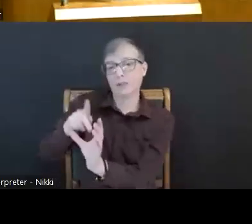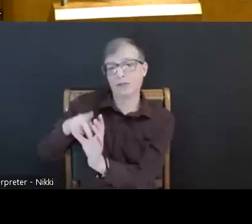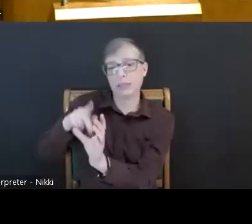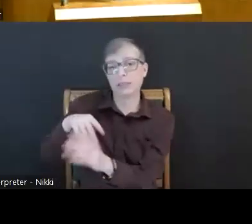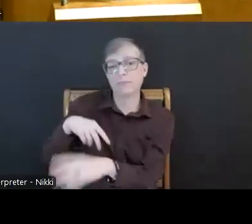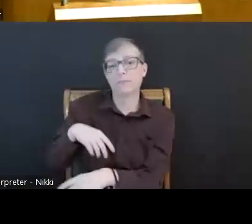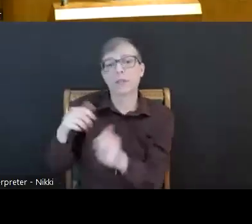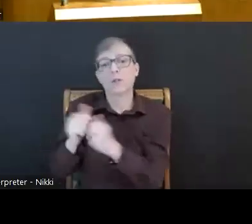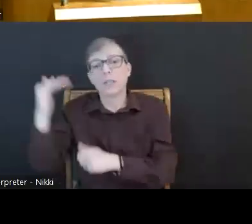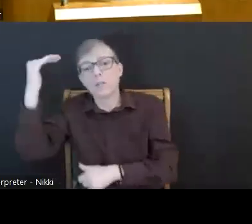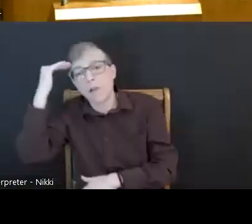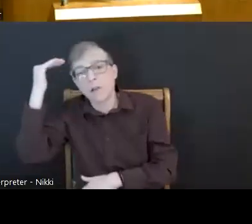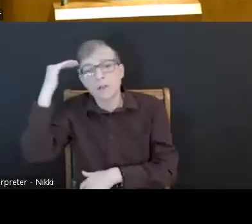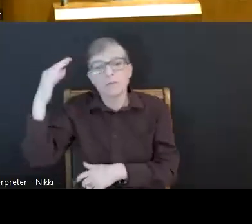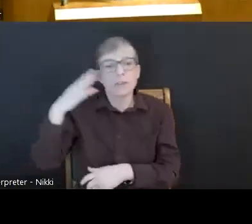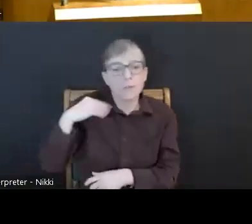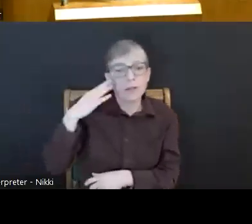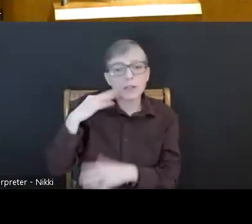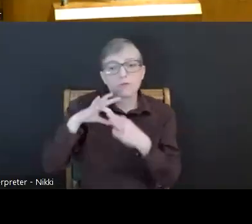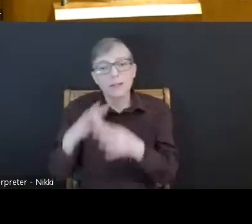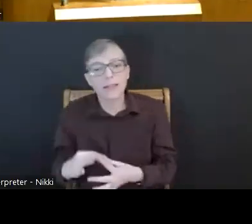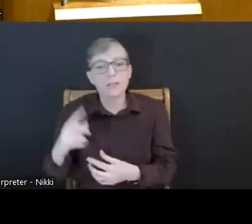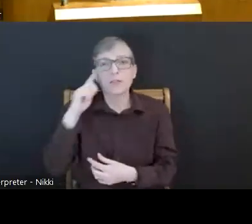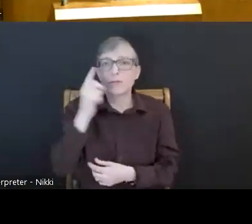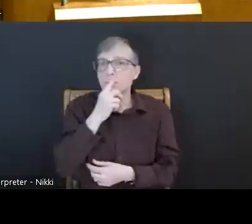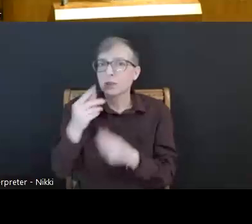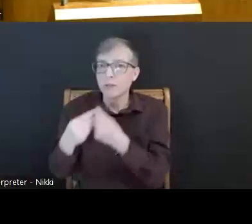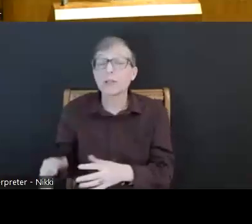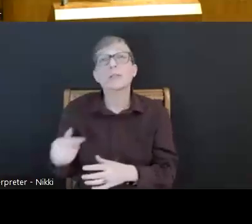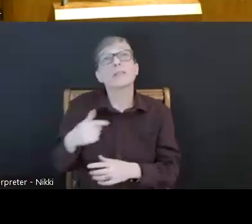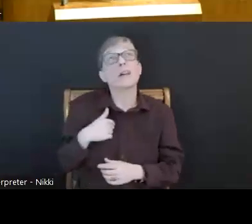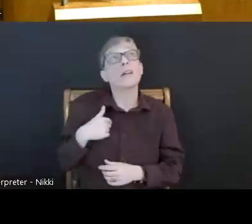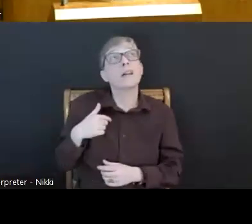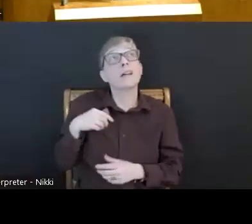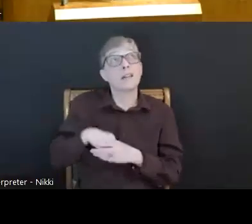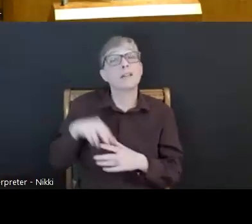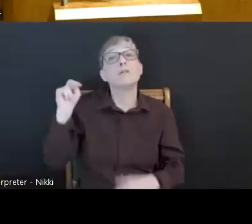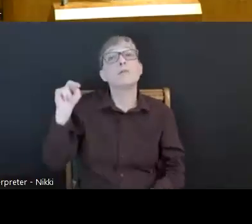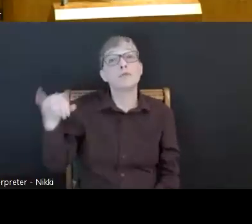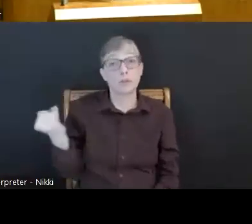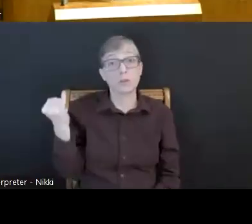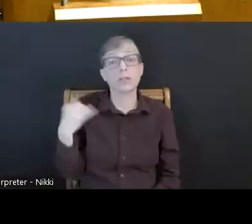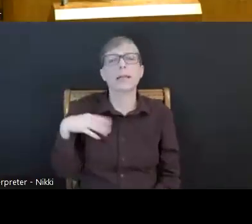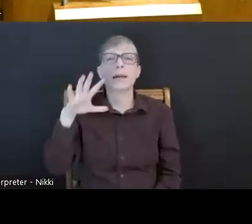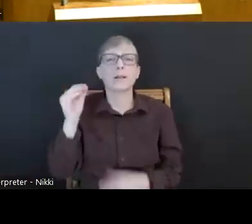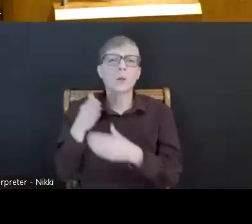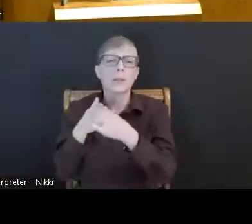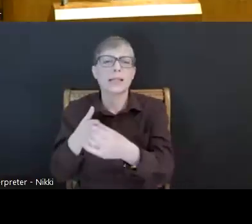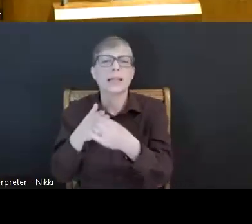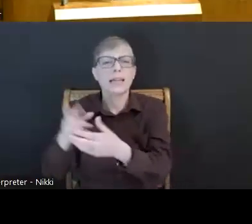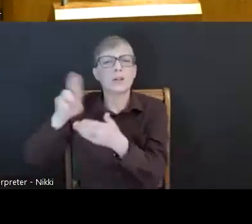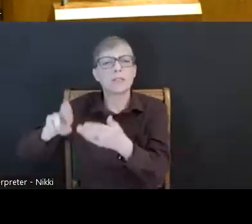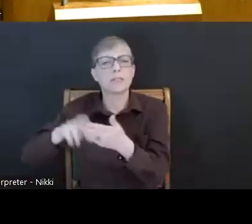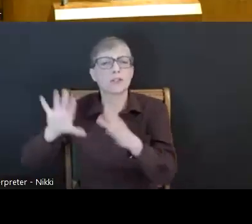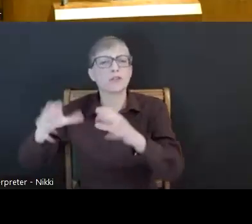vision loss and coping with it. I was co-leading a group for a while in New Jersey, and a number of people there said, you